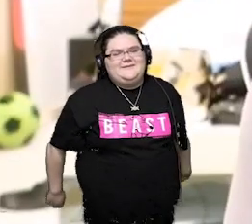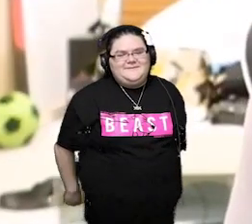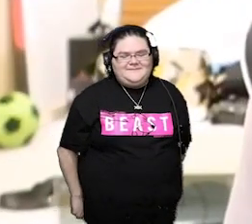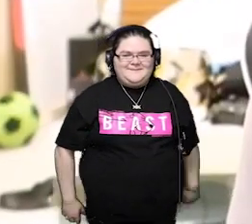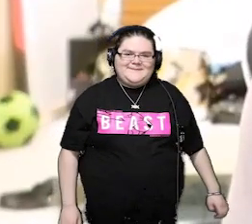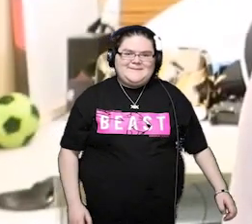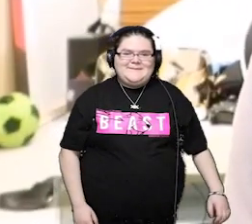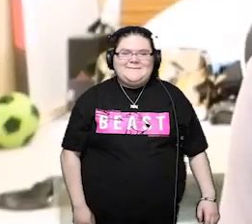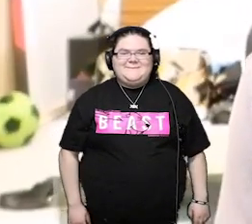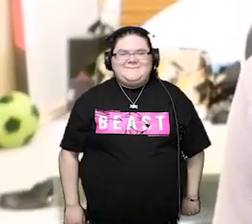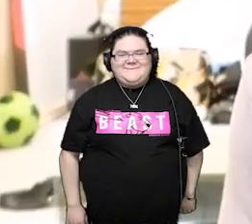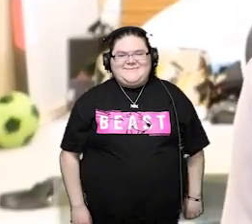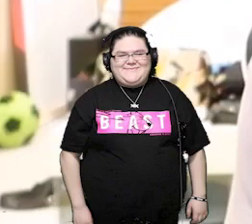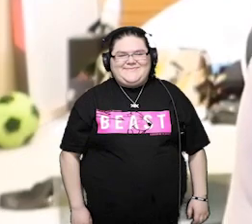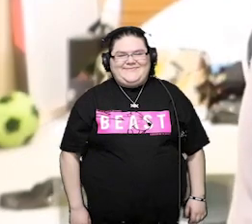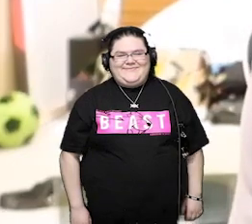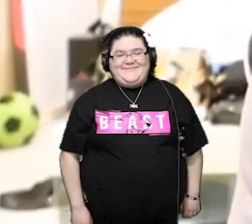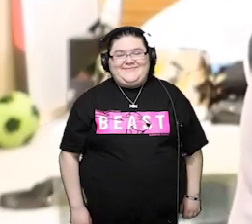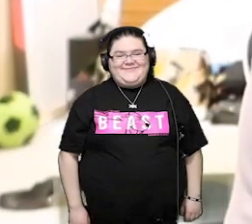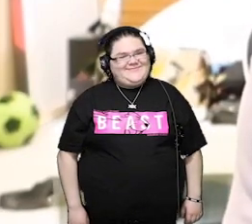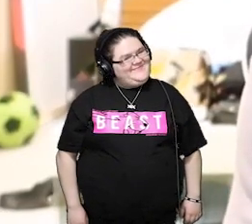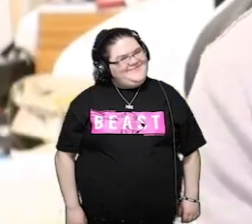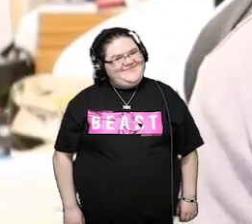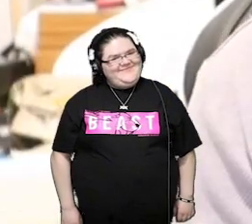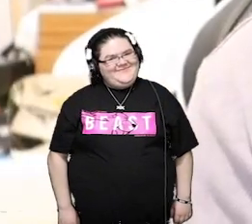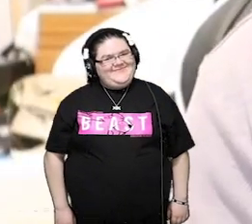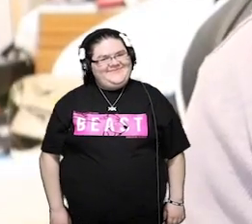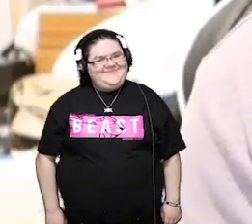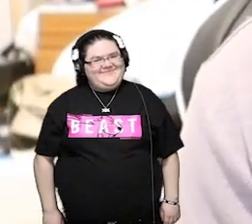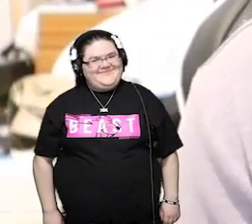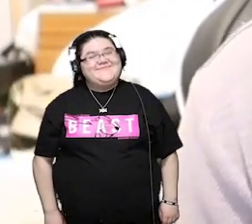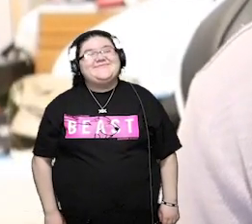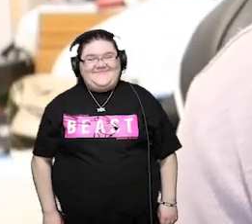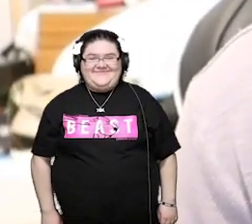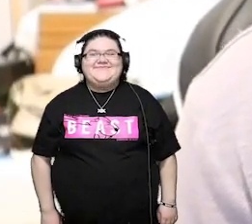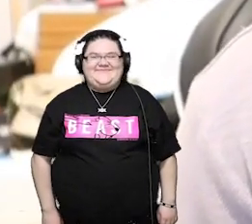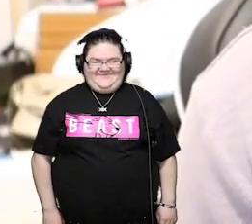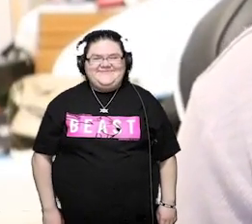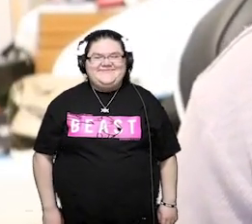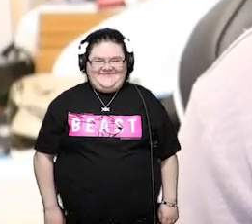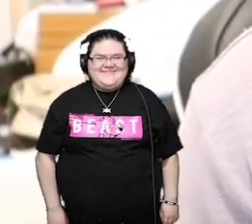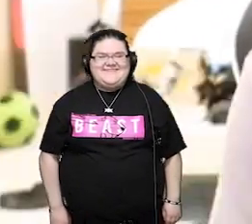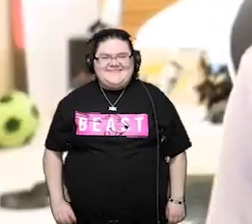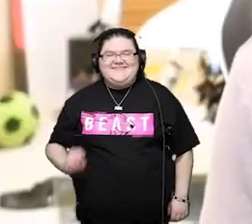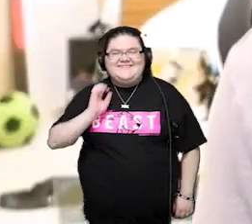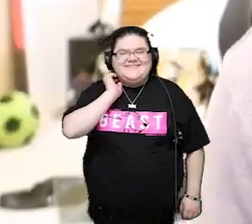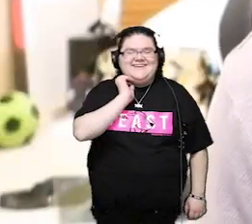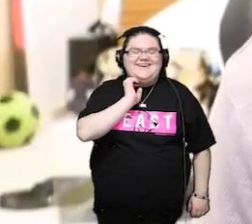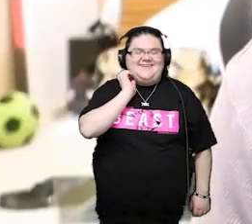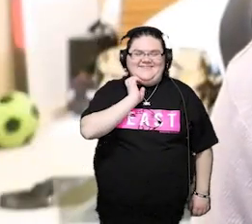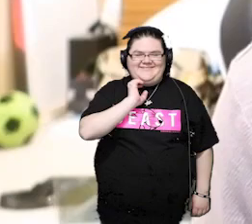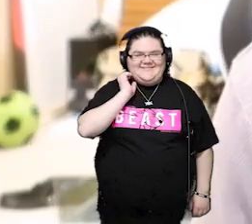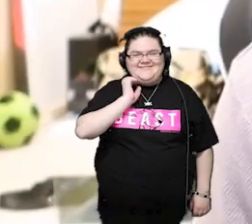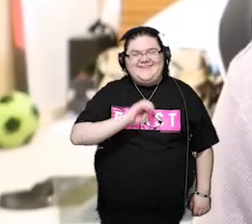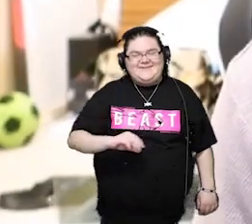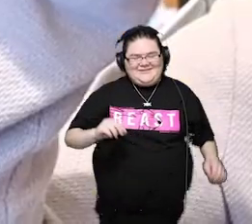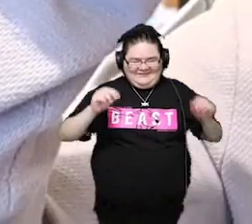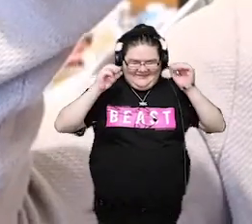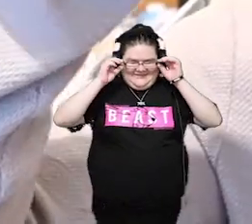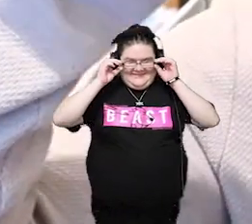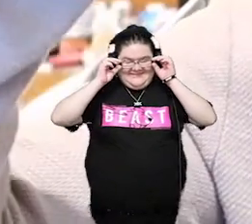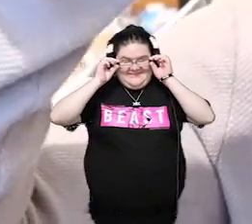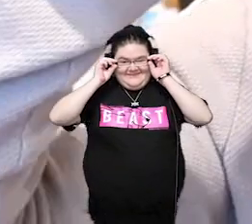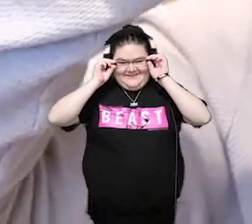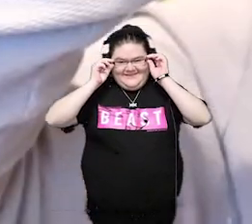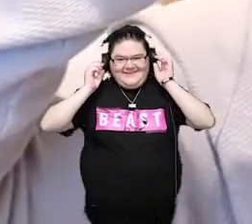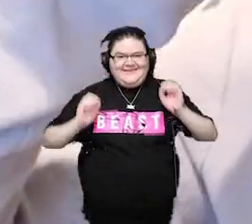then ladies and gentlemen, together we might be able to get a number one song in the country, and that would be, be insane, man. That'd be so cool. I